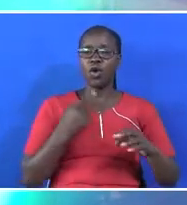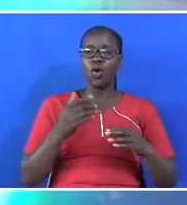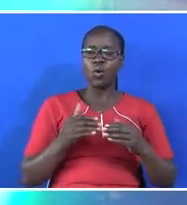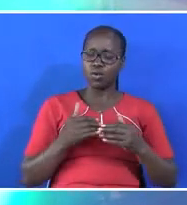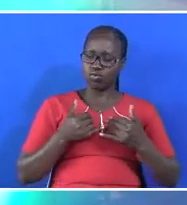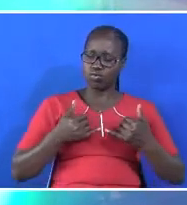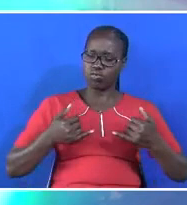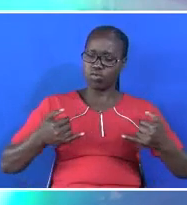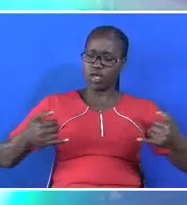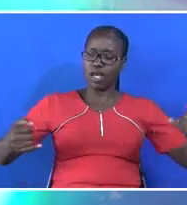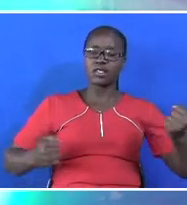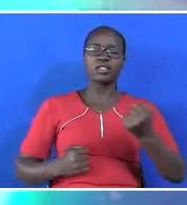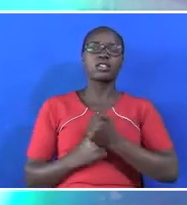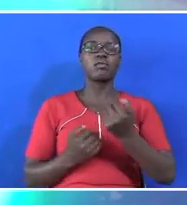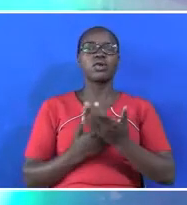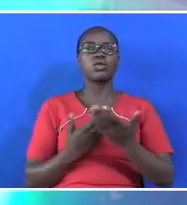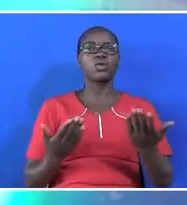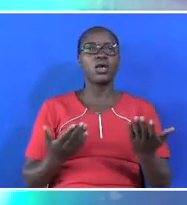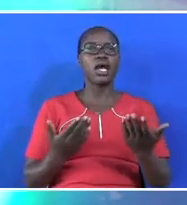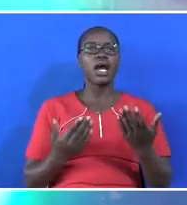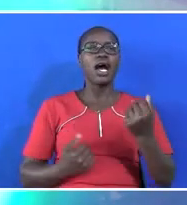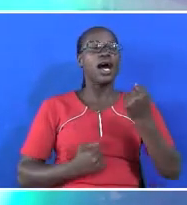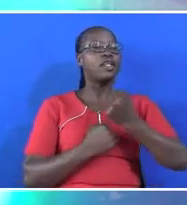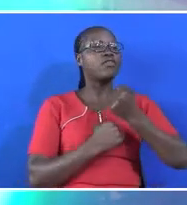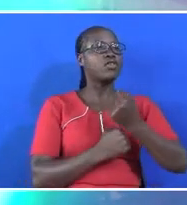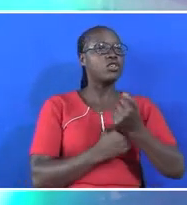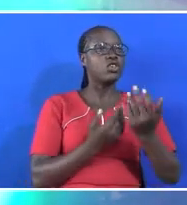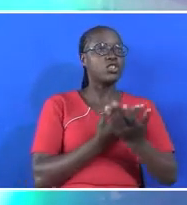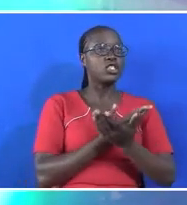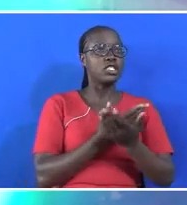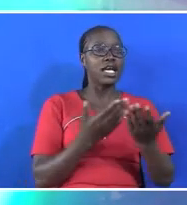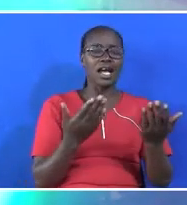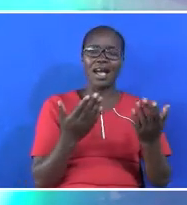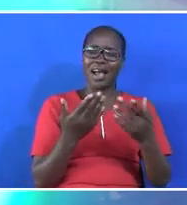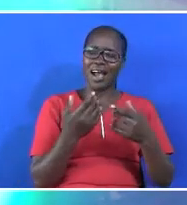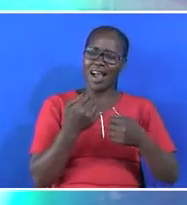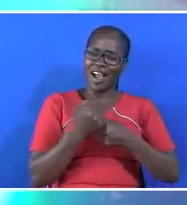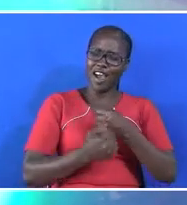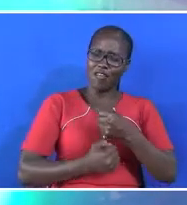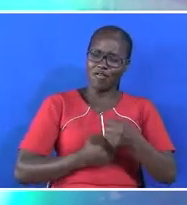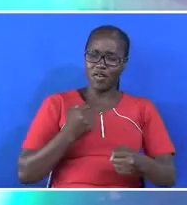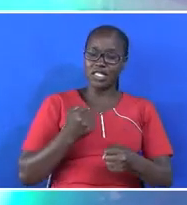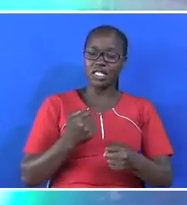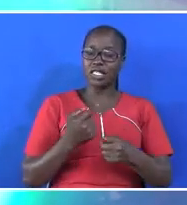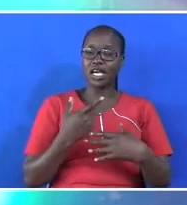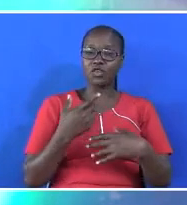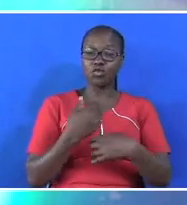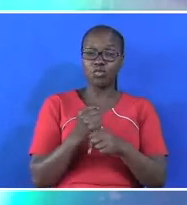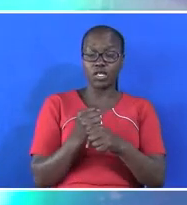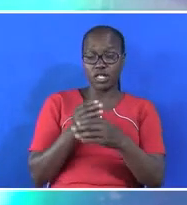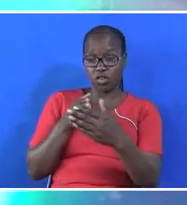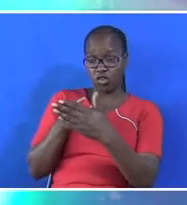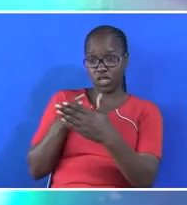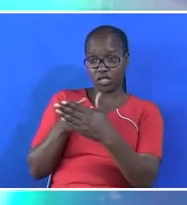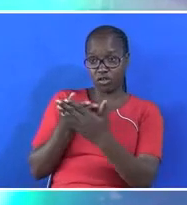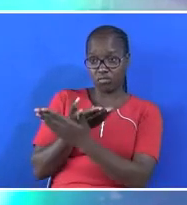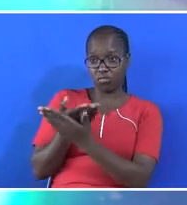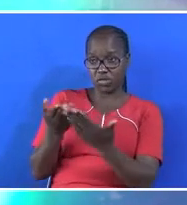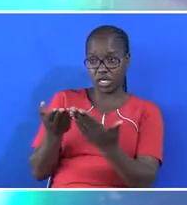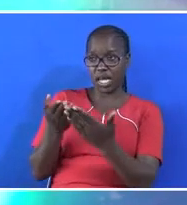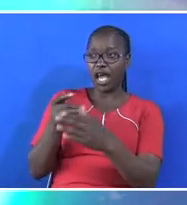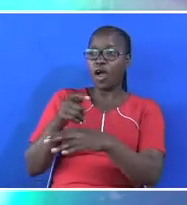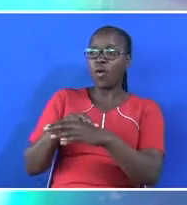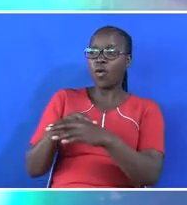upon it? Whereupon are the foundations thereof fastened? And who laid the cornerstone thereof when